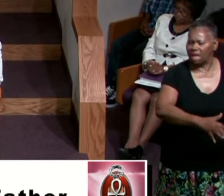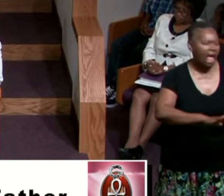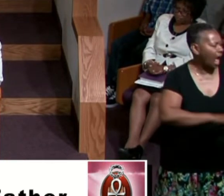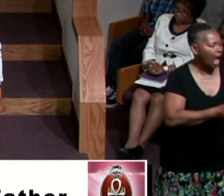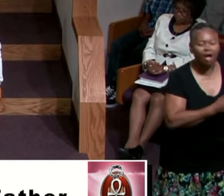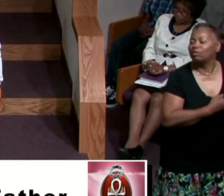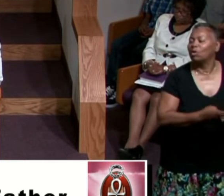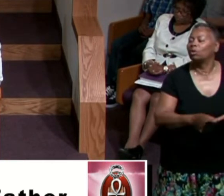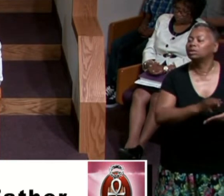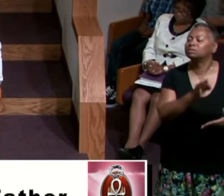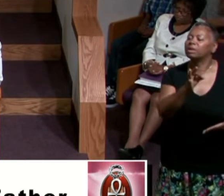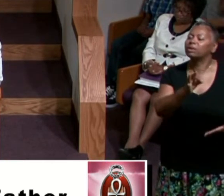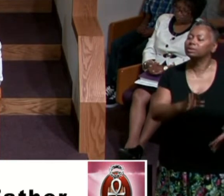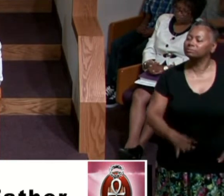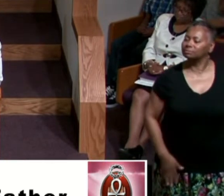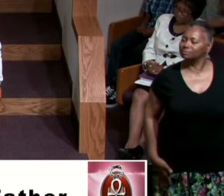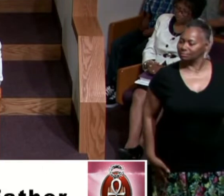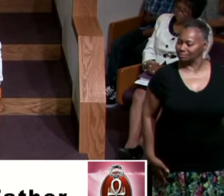Spirit.